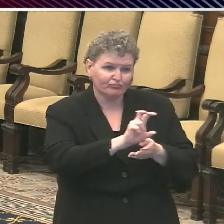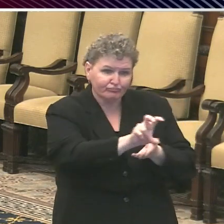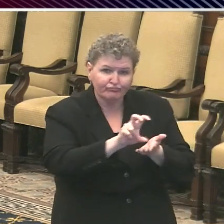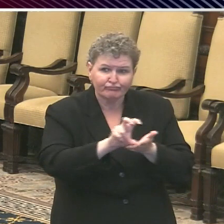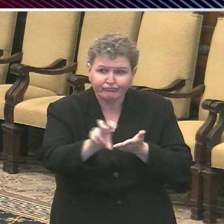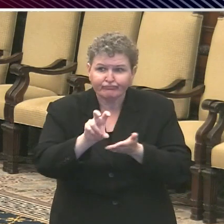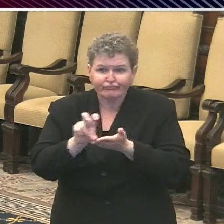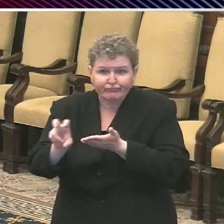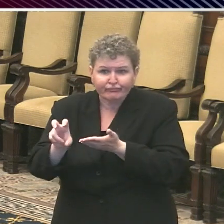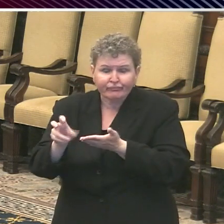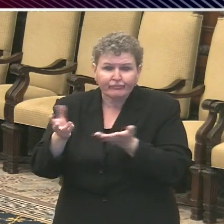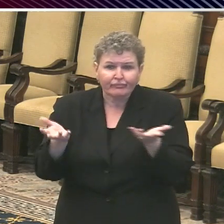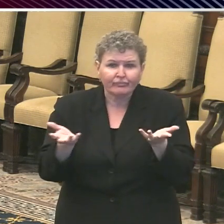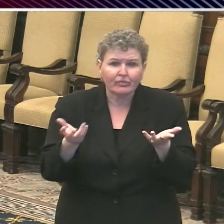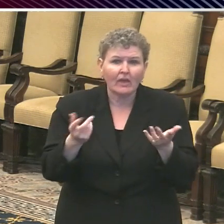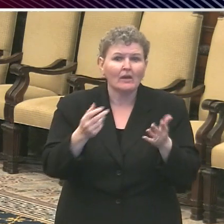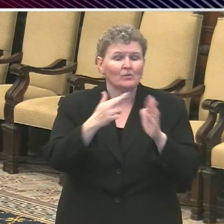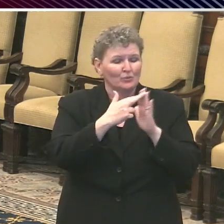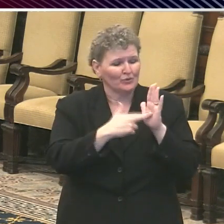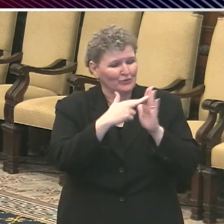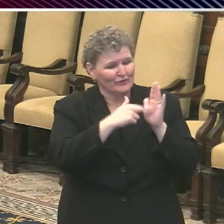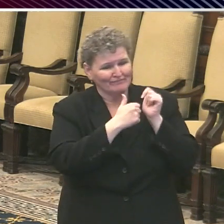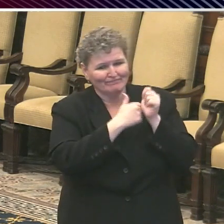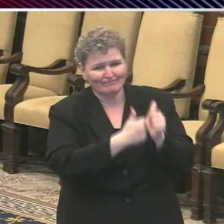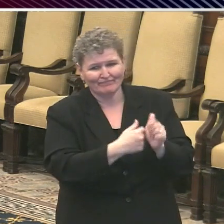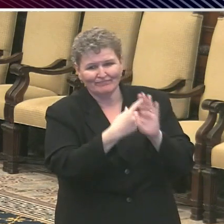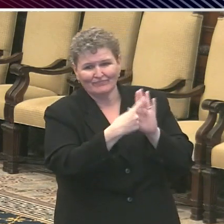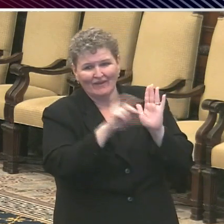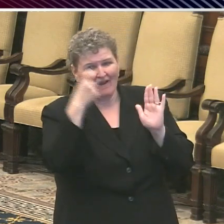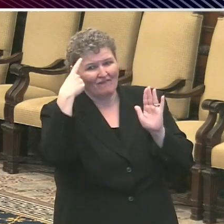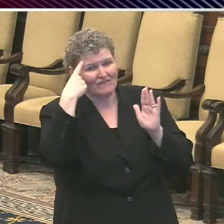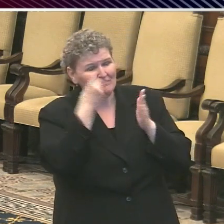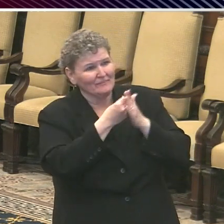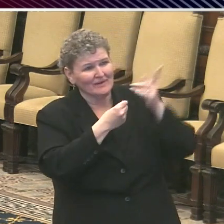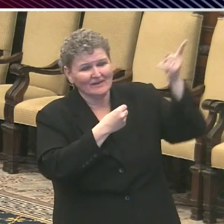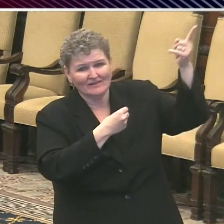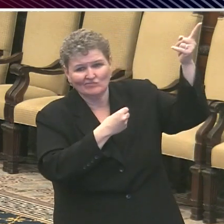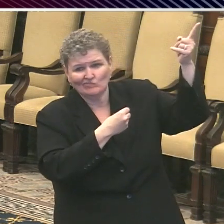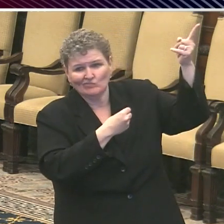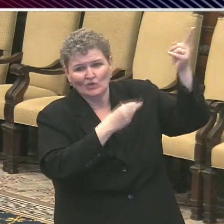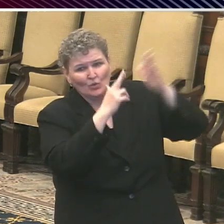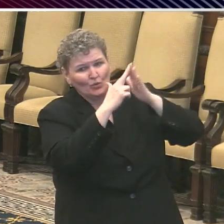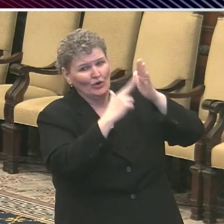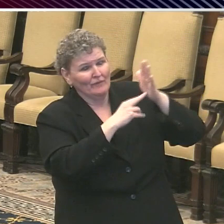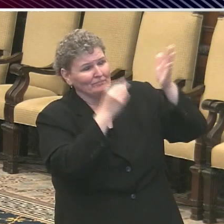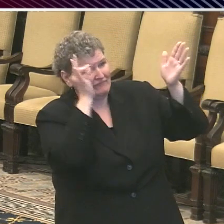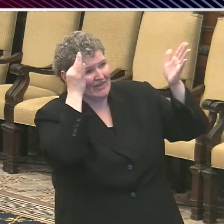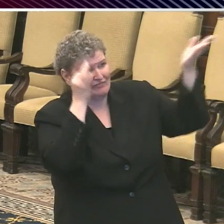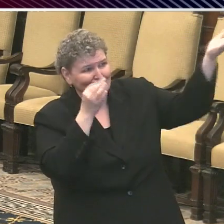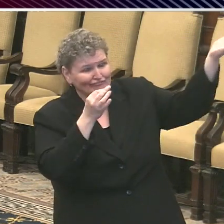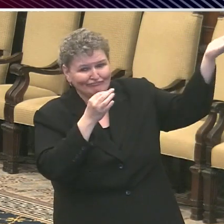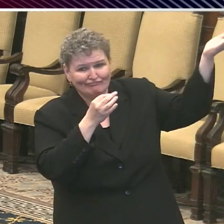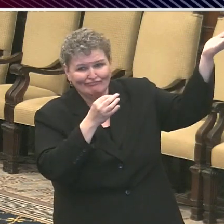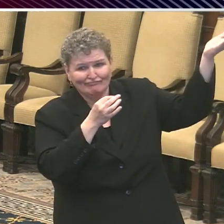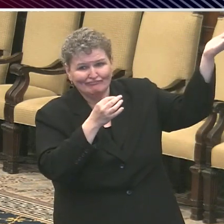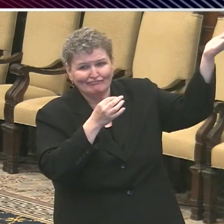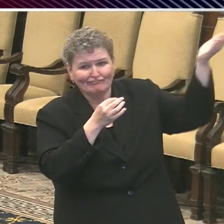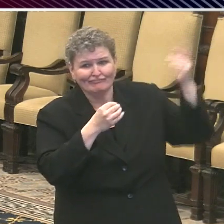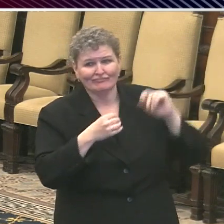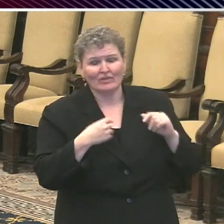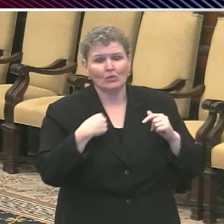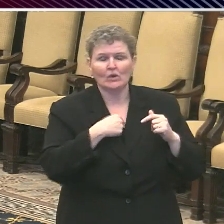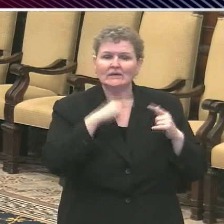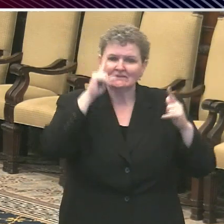Bending the procurement rules when it comes to federal dollars is not something we can do, and we're anticipating being able to